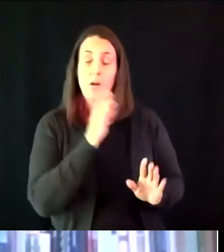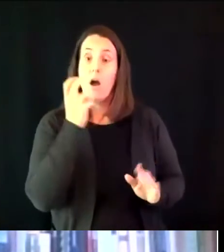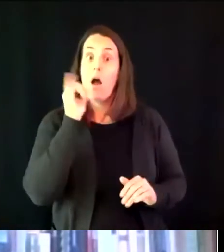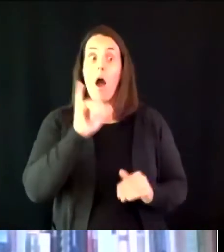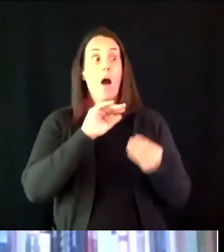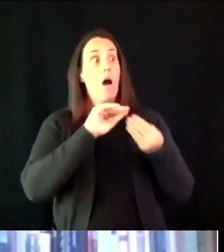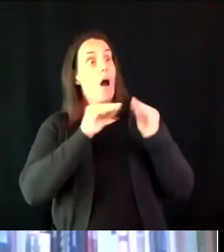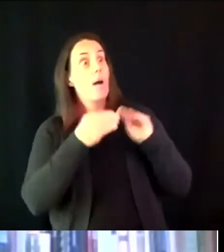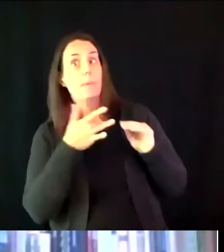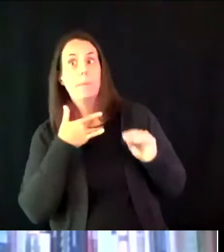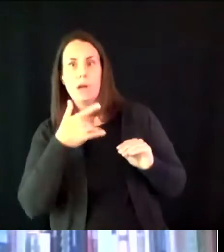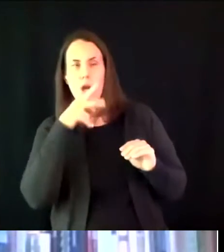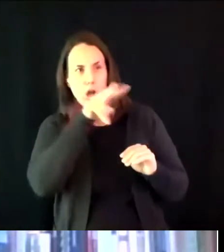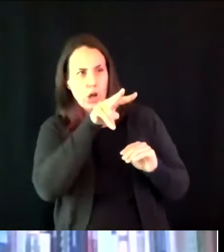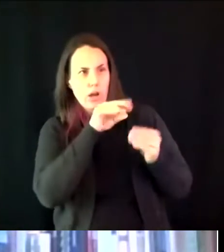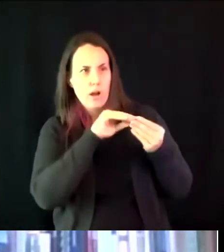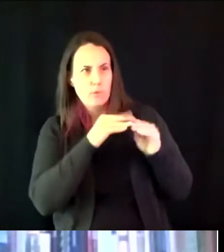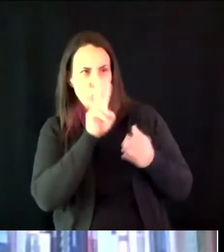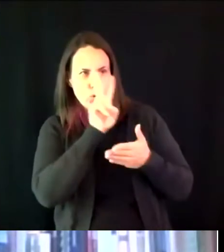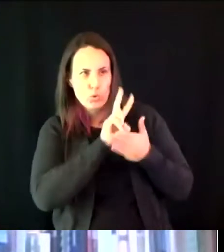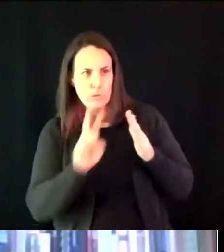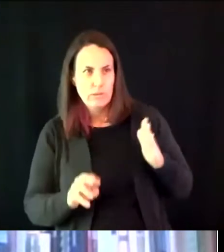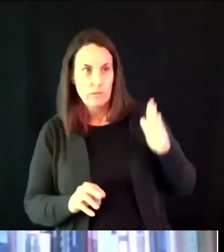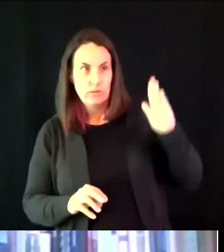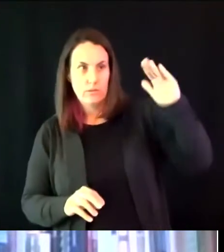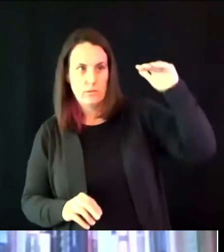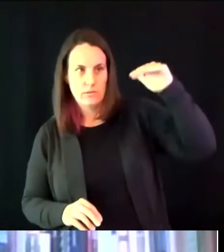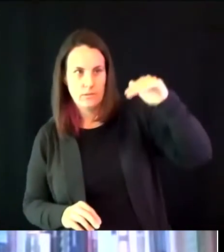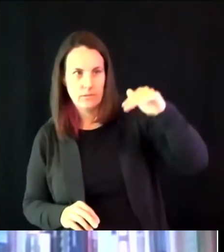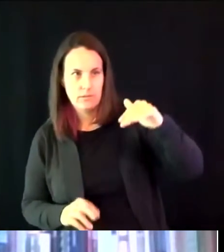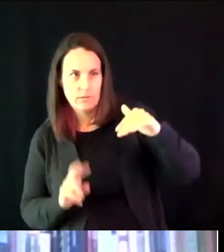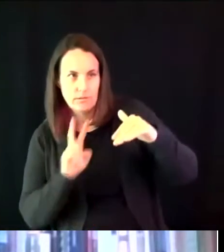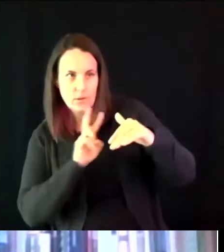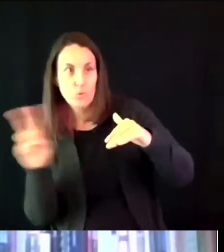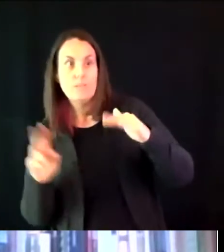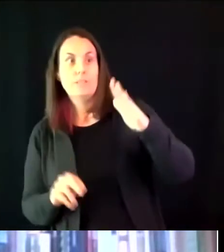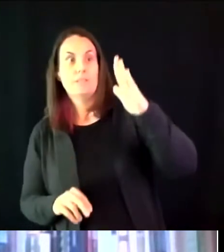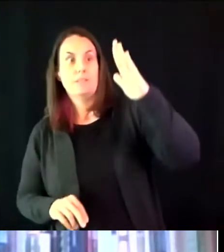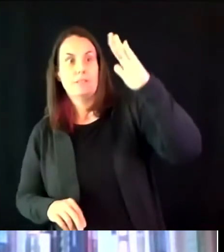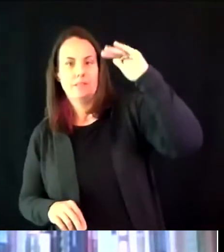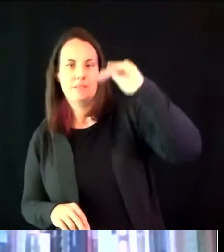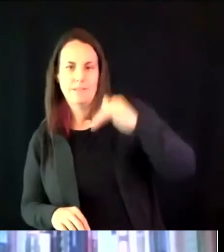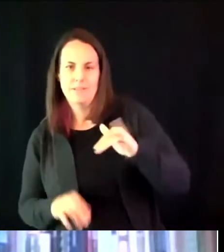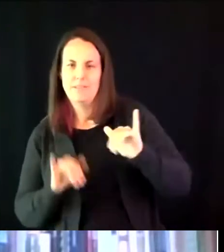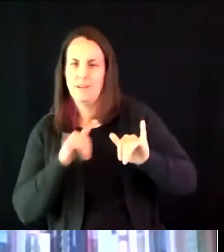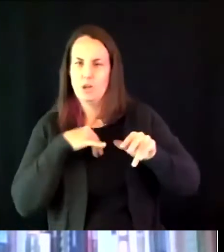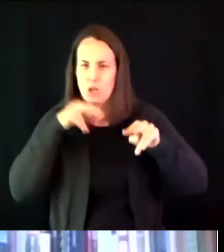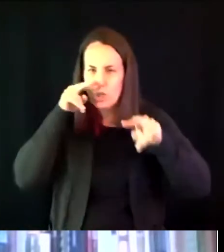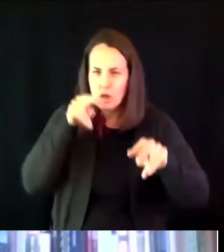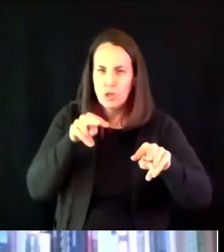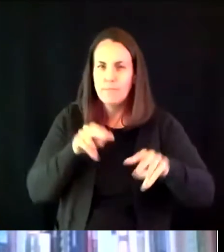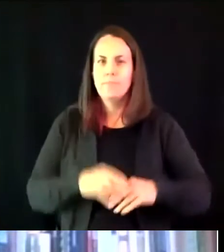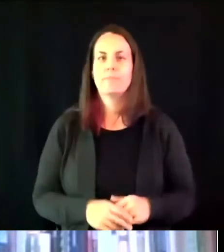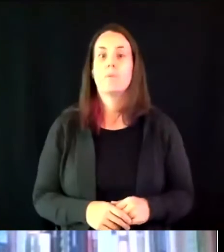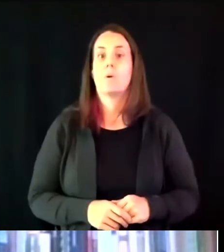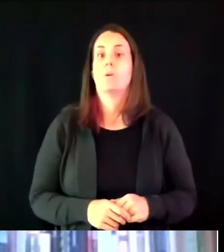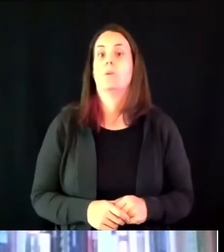result of the exposures that happened 10 days to 2 weeks ago, which were before